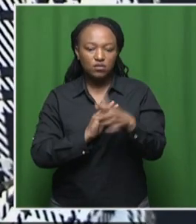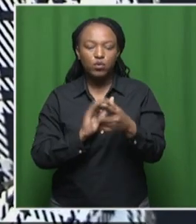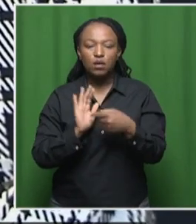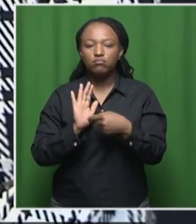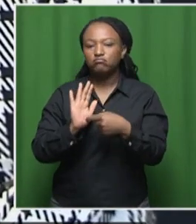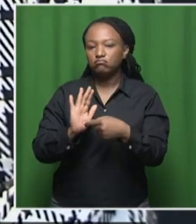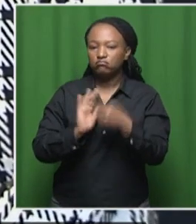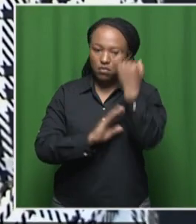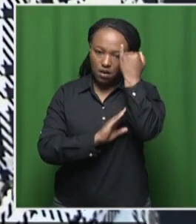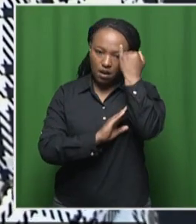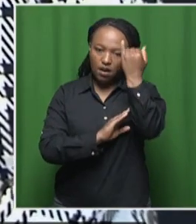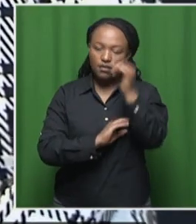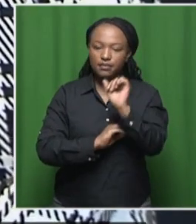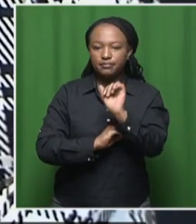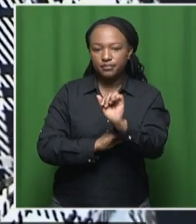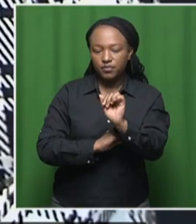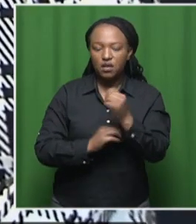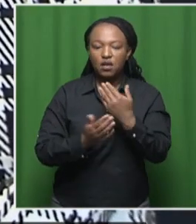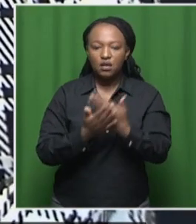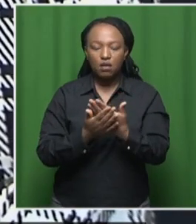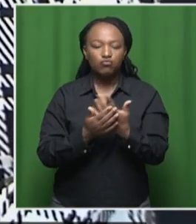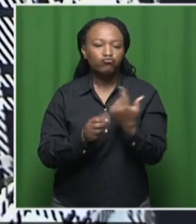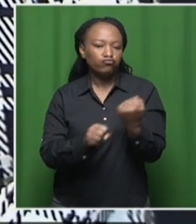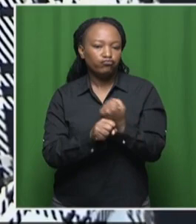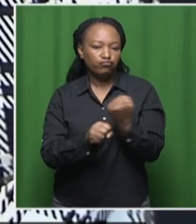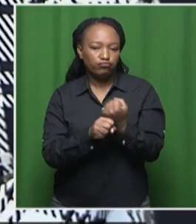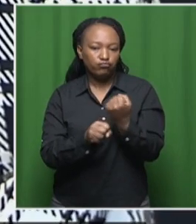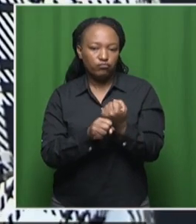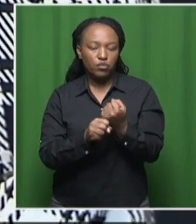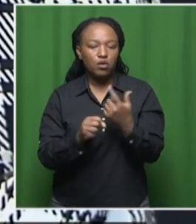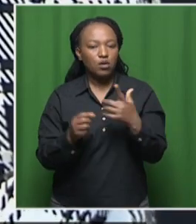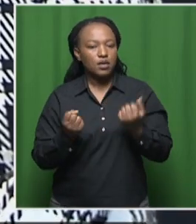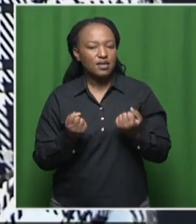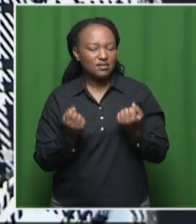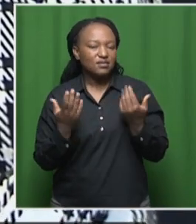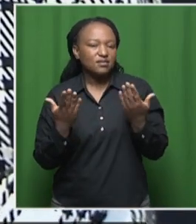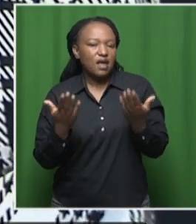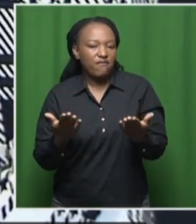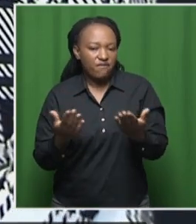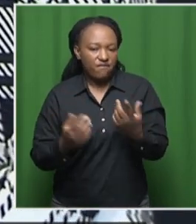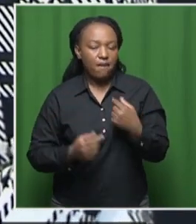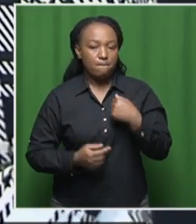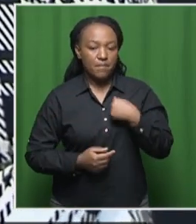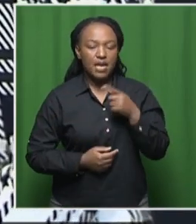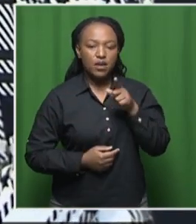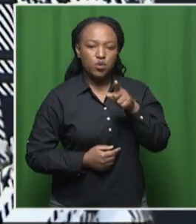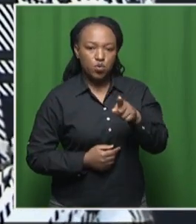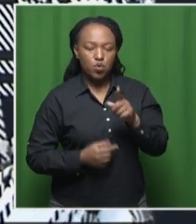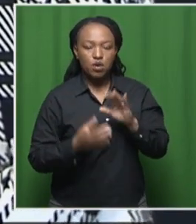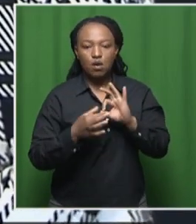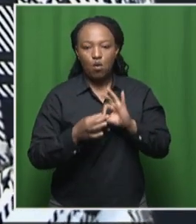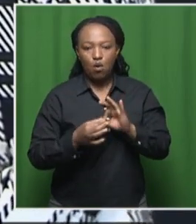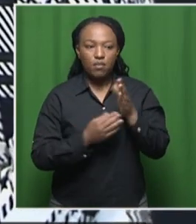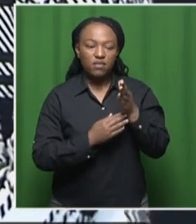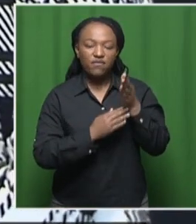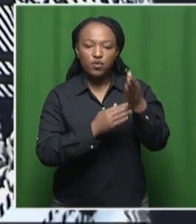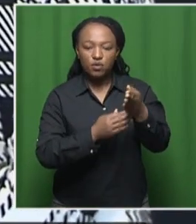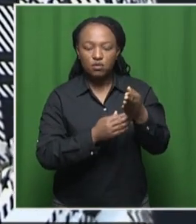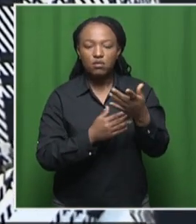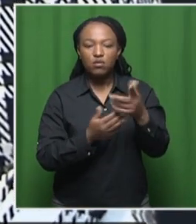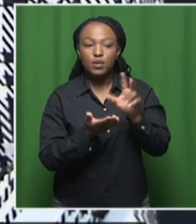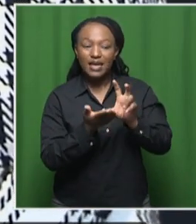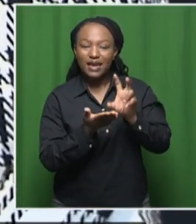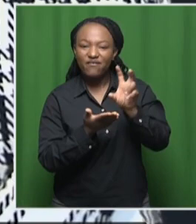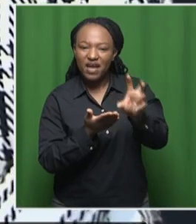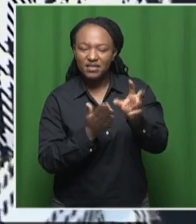ideas so that they can become concretized to actually serve you and I in our homes in the future by investing in